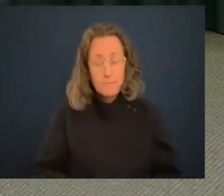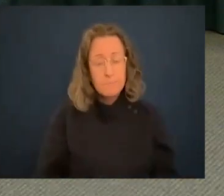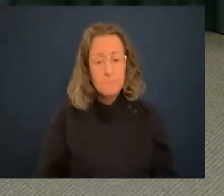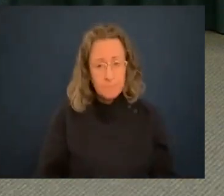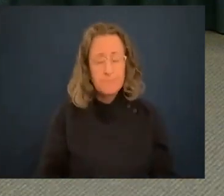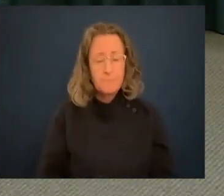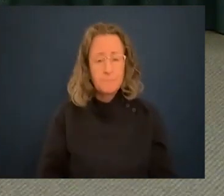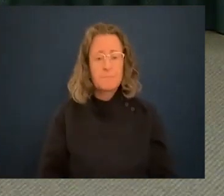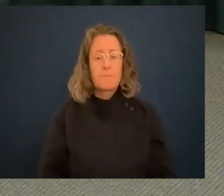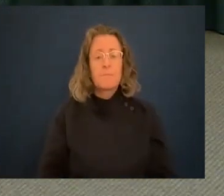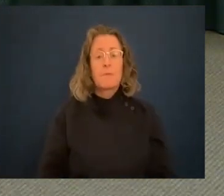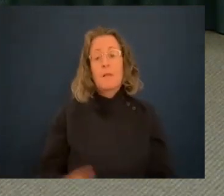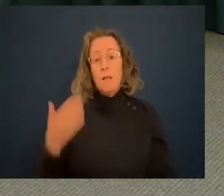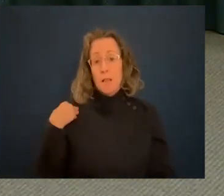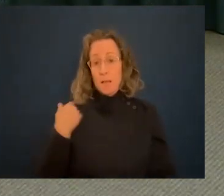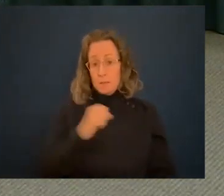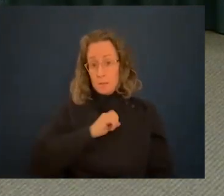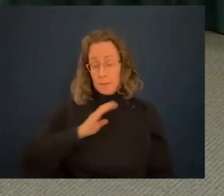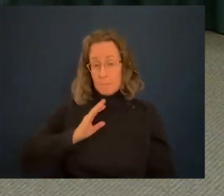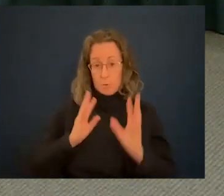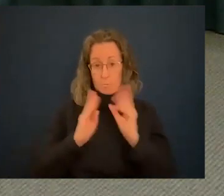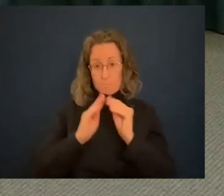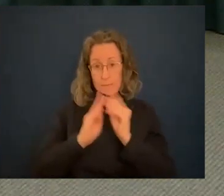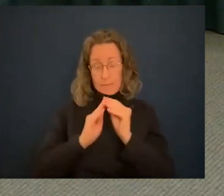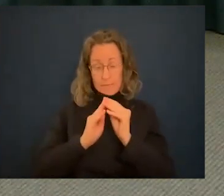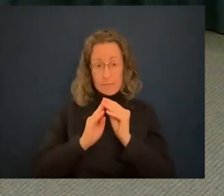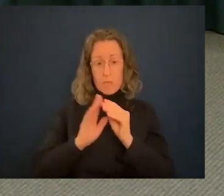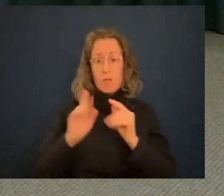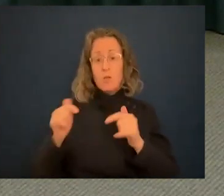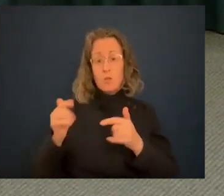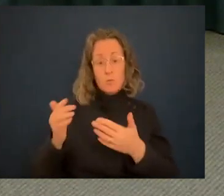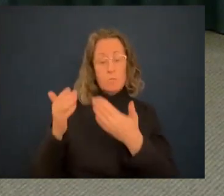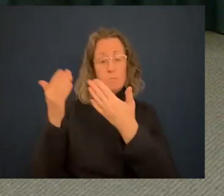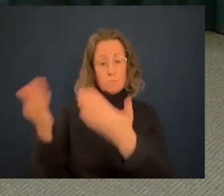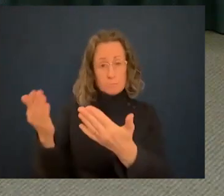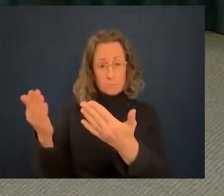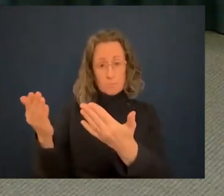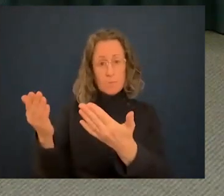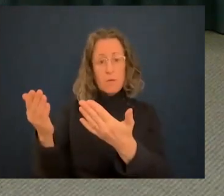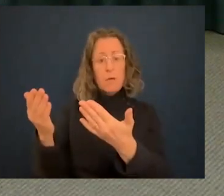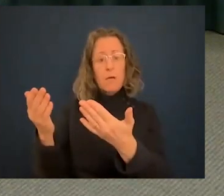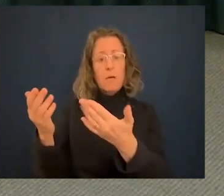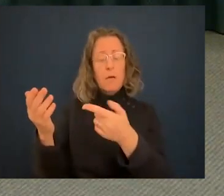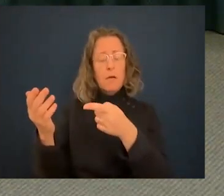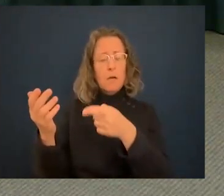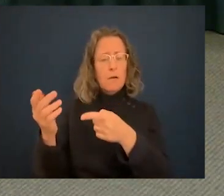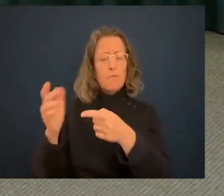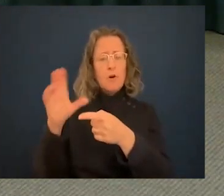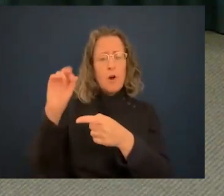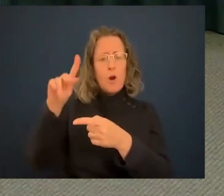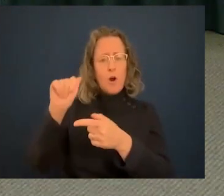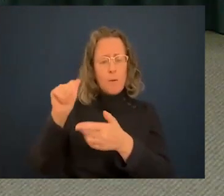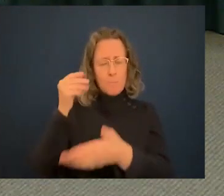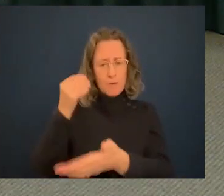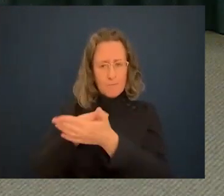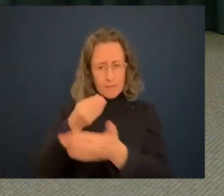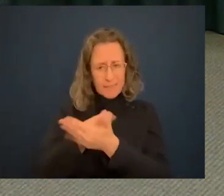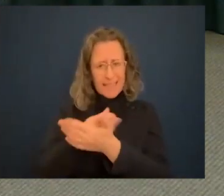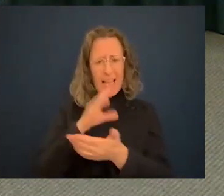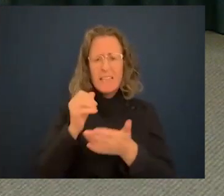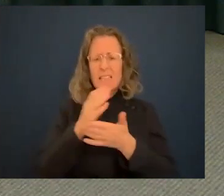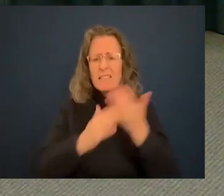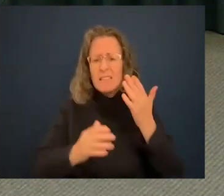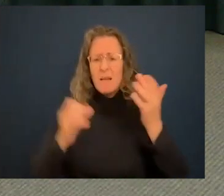there was a discussion of a proposal for trenches of arpa spending and some scattered discussion of projects